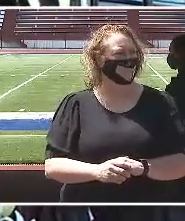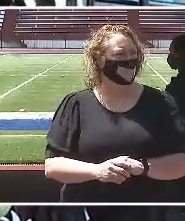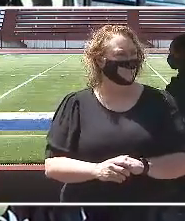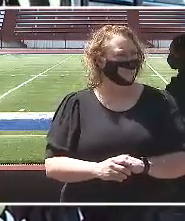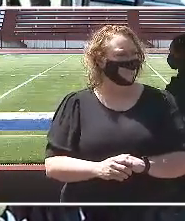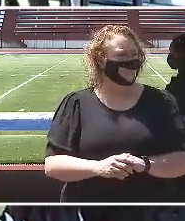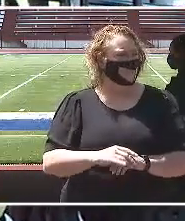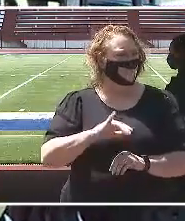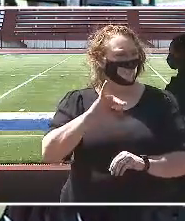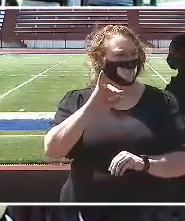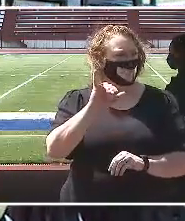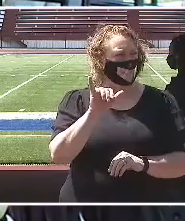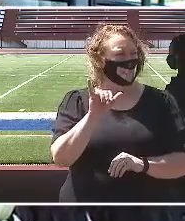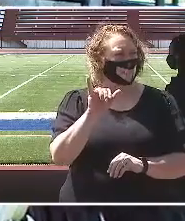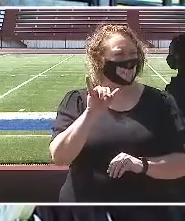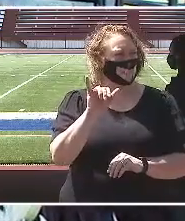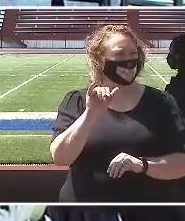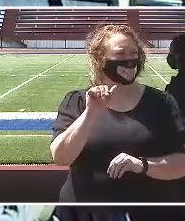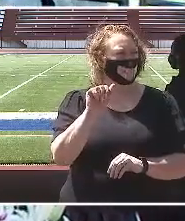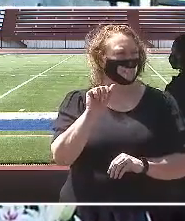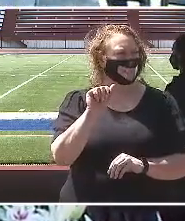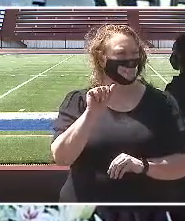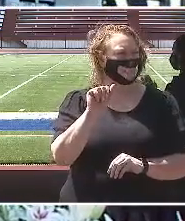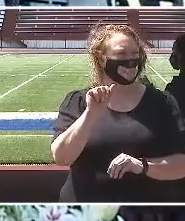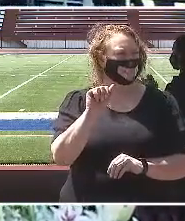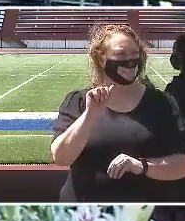Yasmin Arimu.